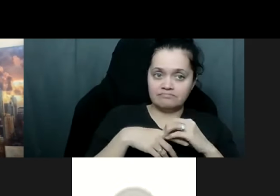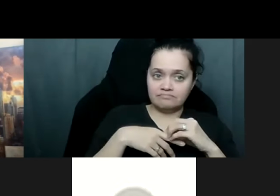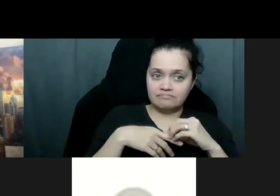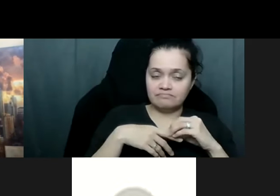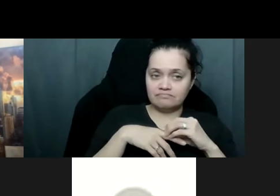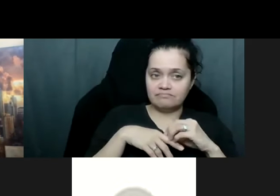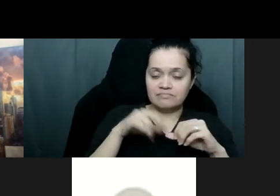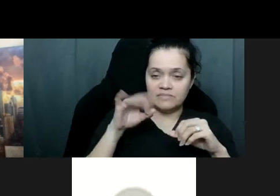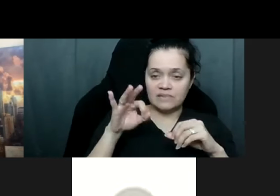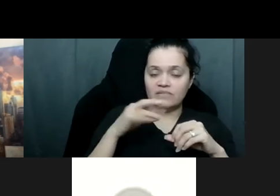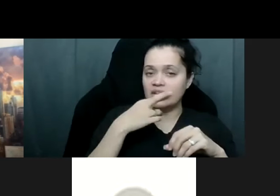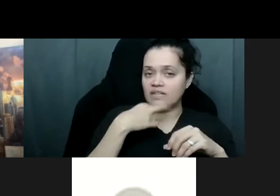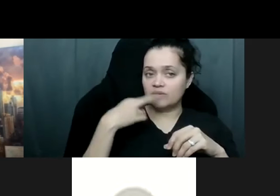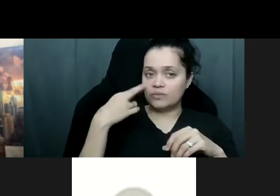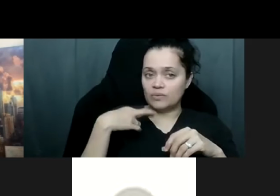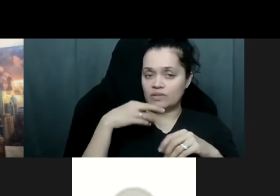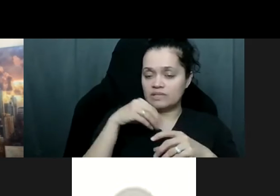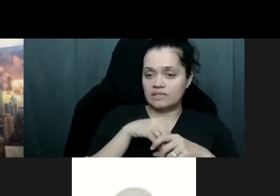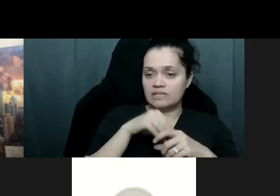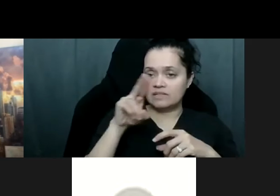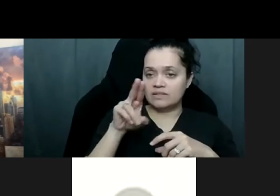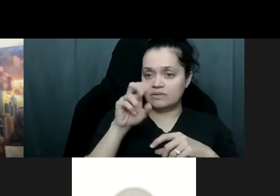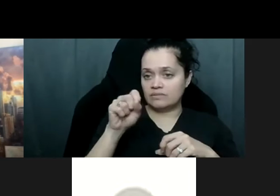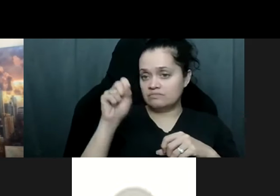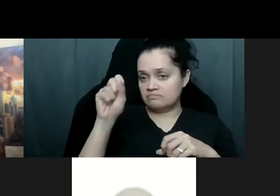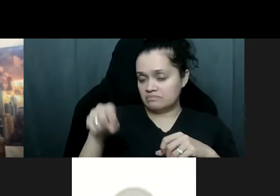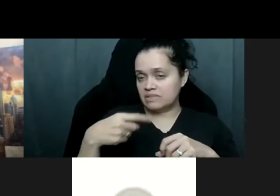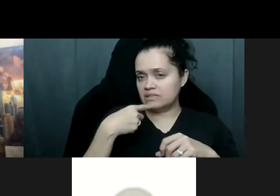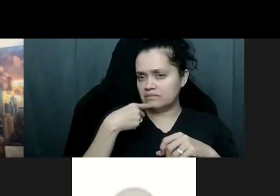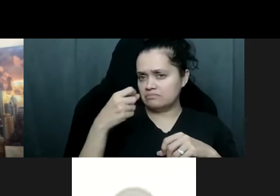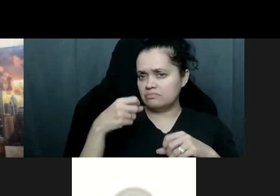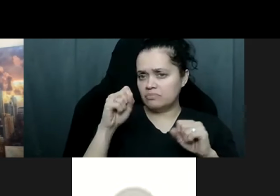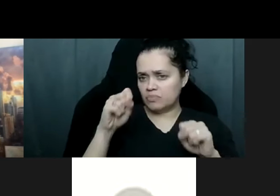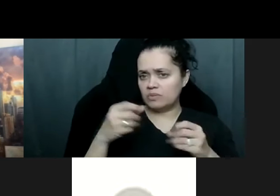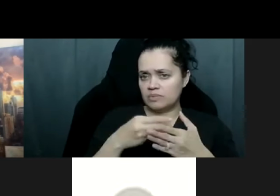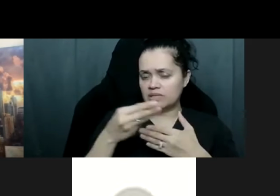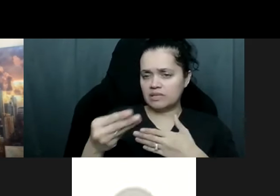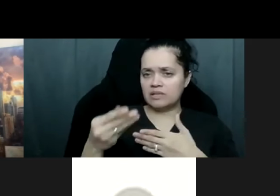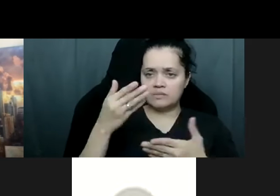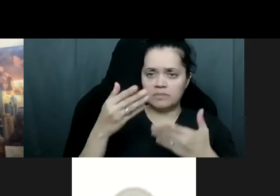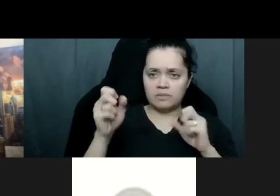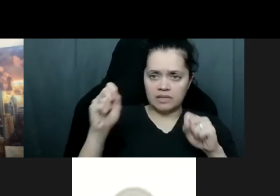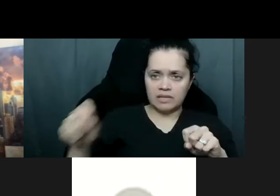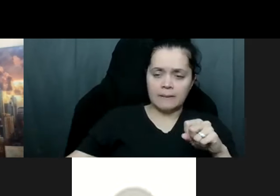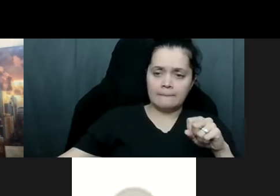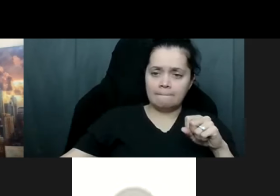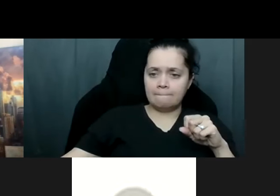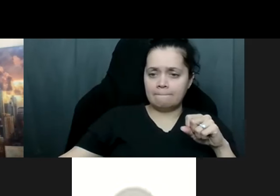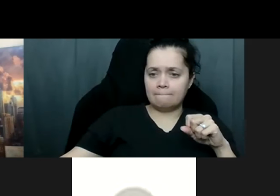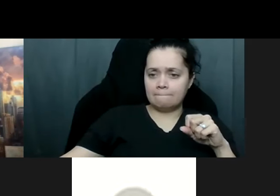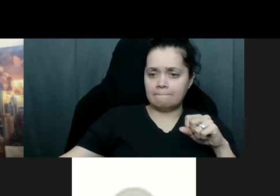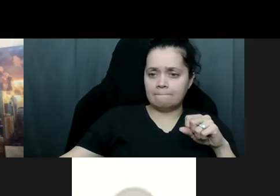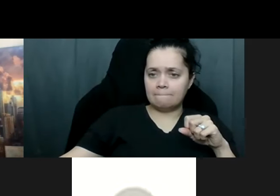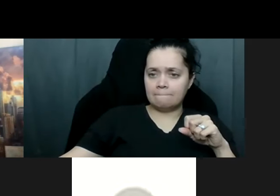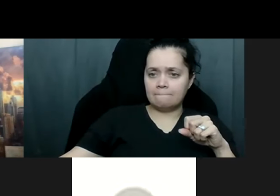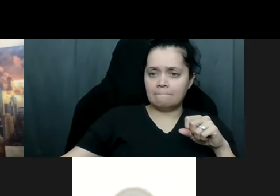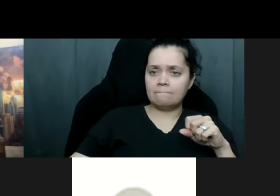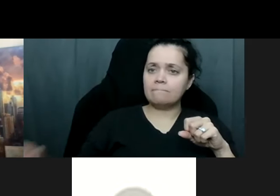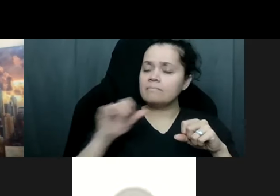If it has a restaurant in the United States, you'd say, yeah, we probably could, maybe could. Not every hotel,